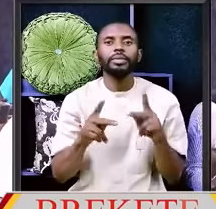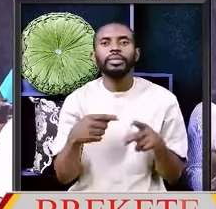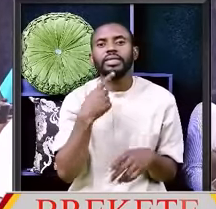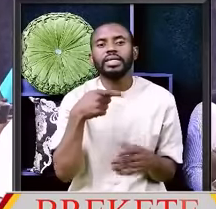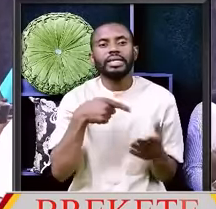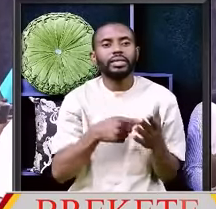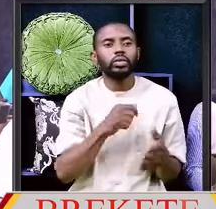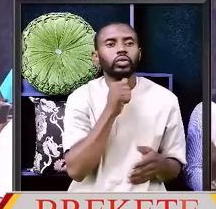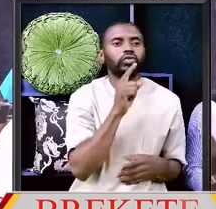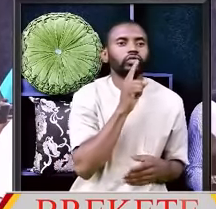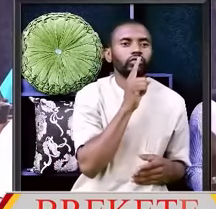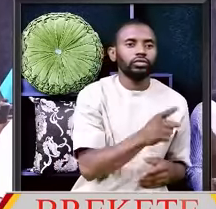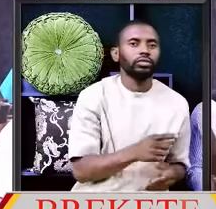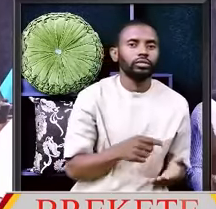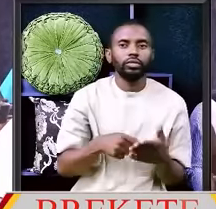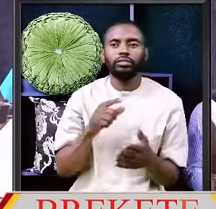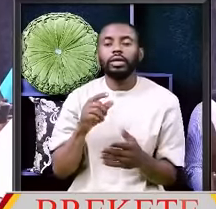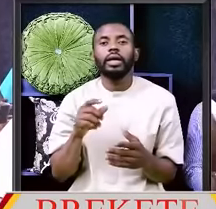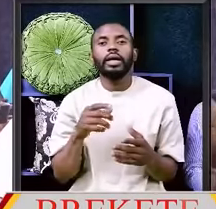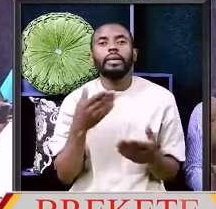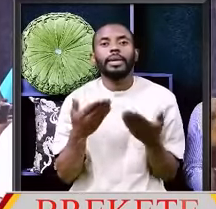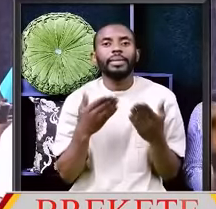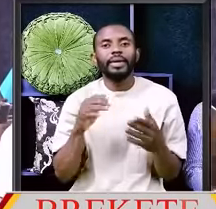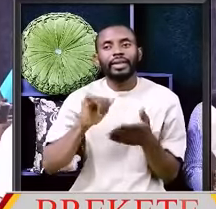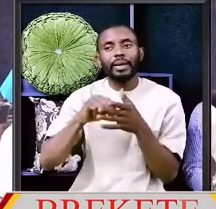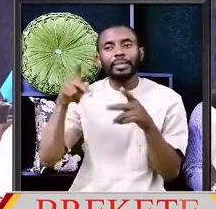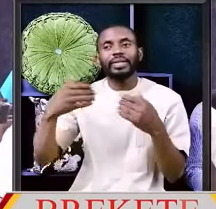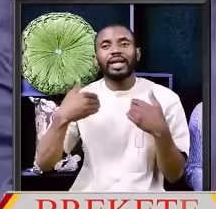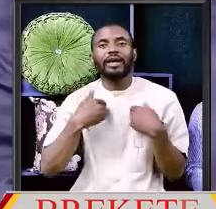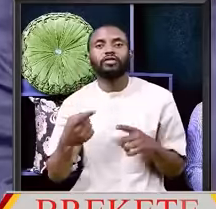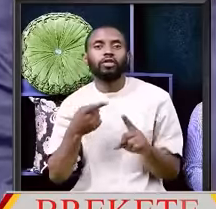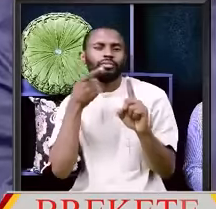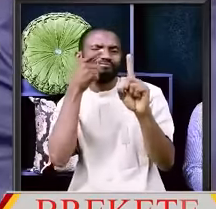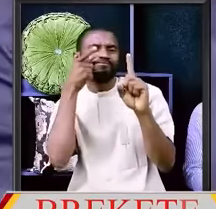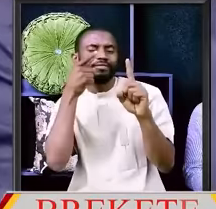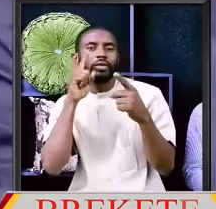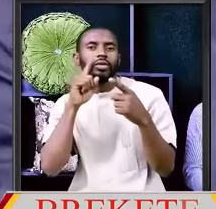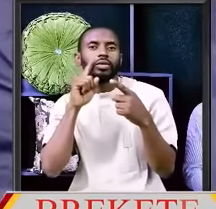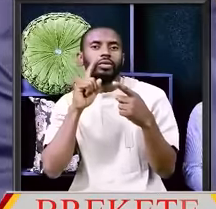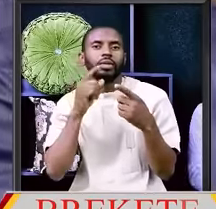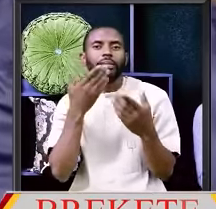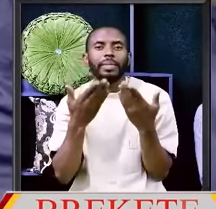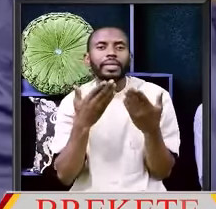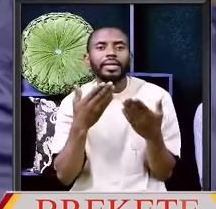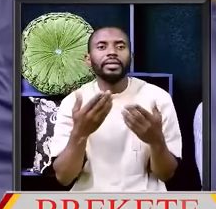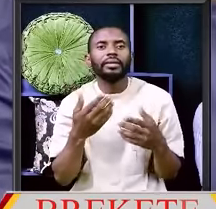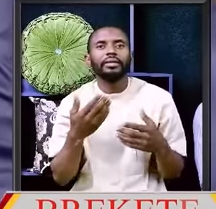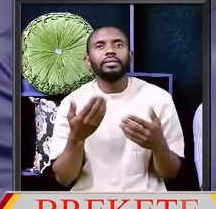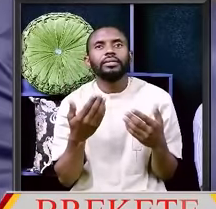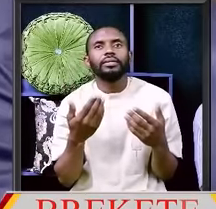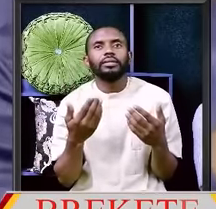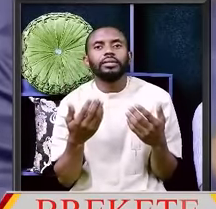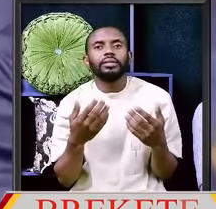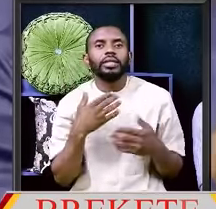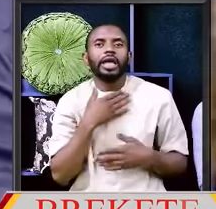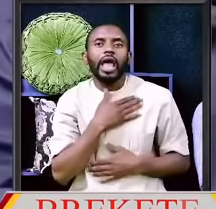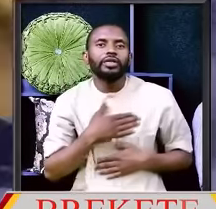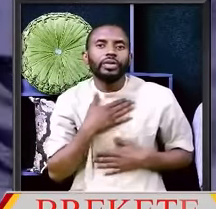waiting in the try it, in the target. Either they hide something or he just enjoy make this man they go